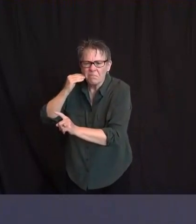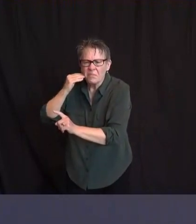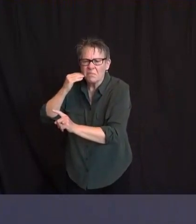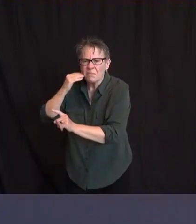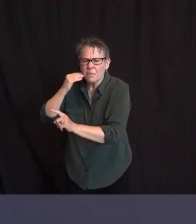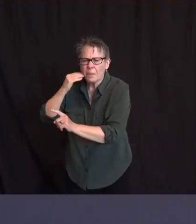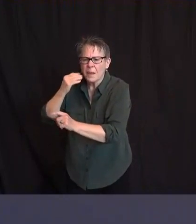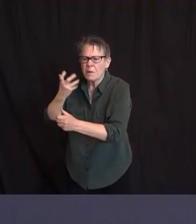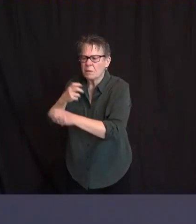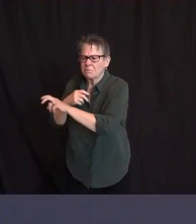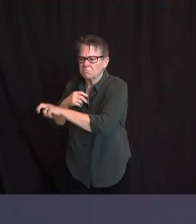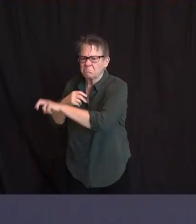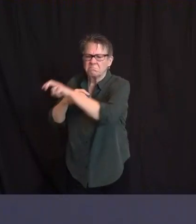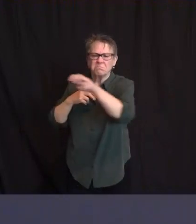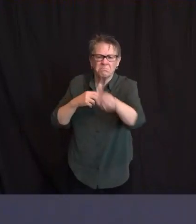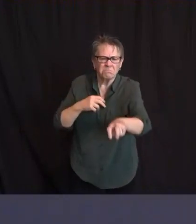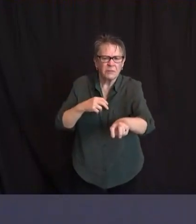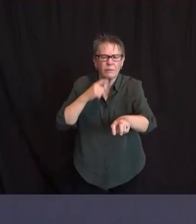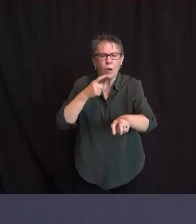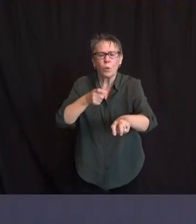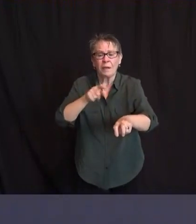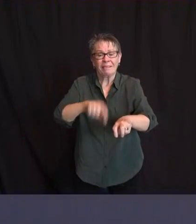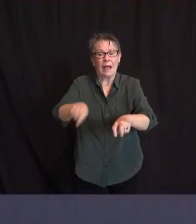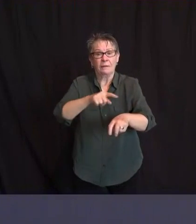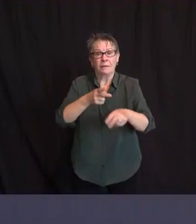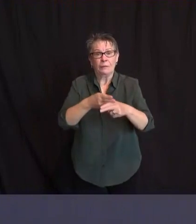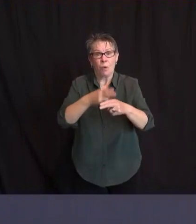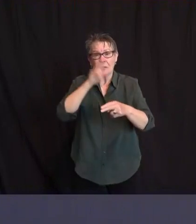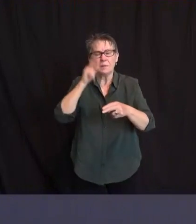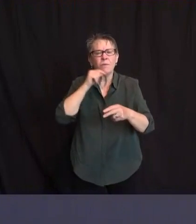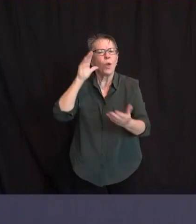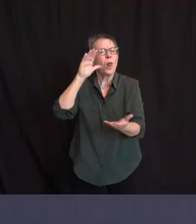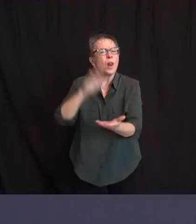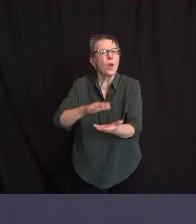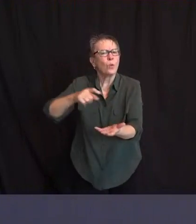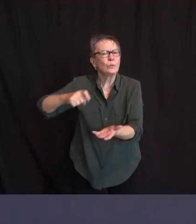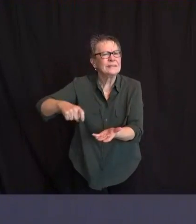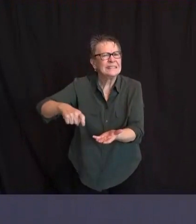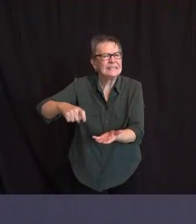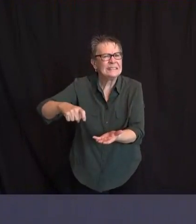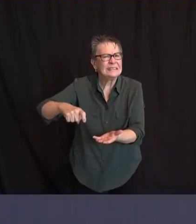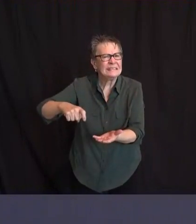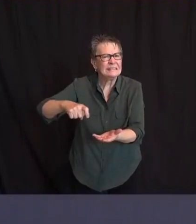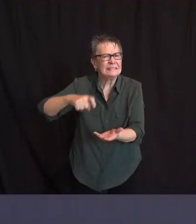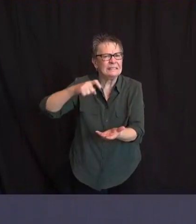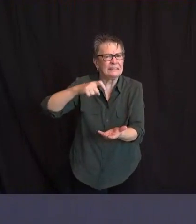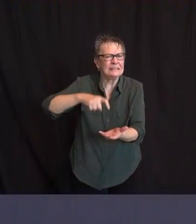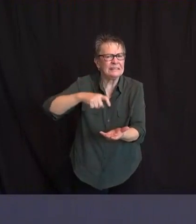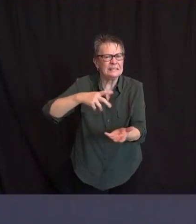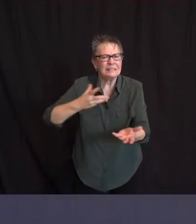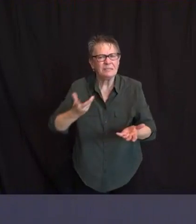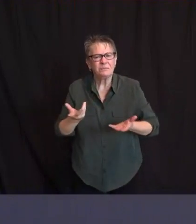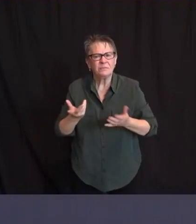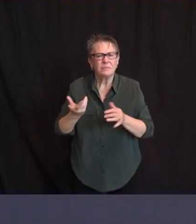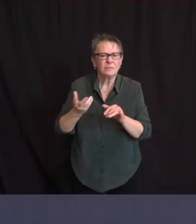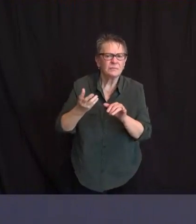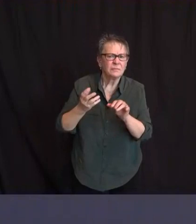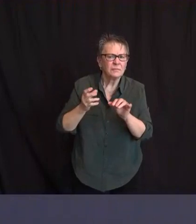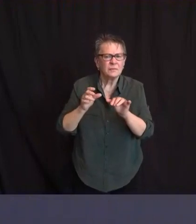a couple of days to up to 5 days. The initial priority will be for non-COVID